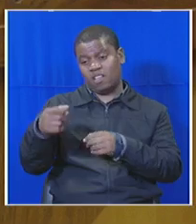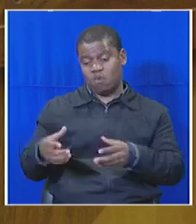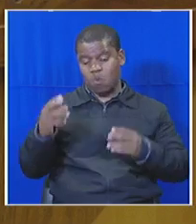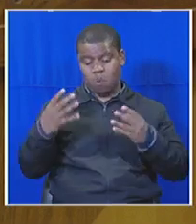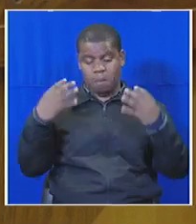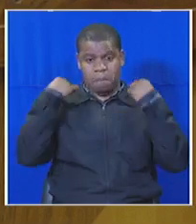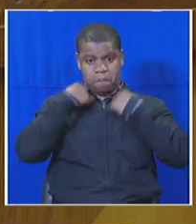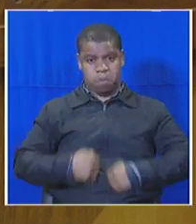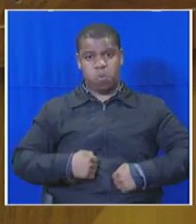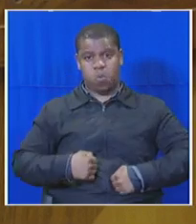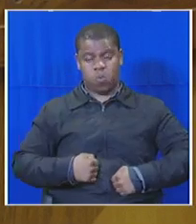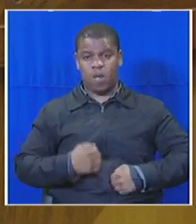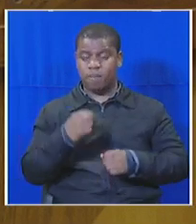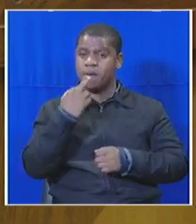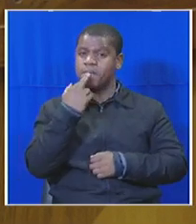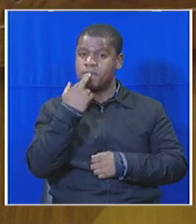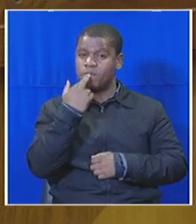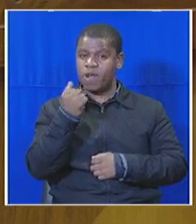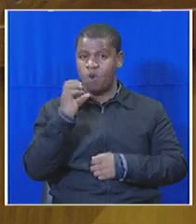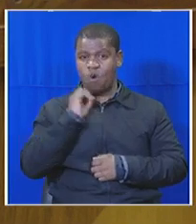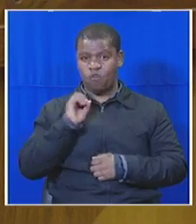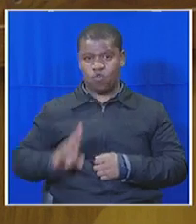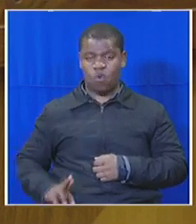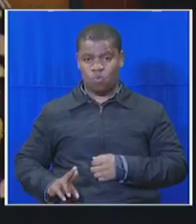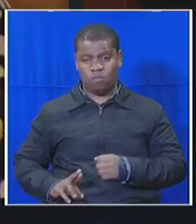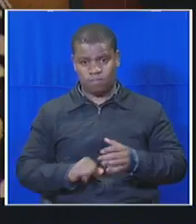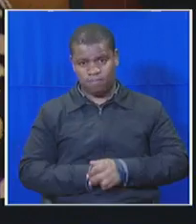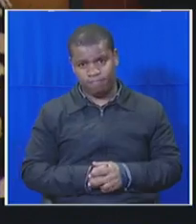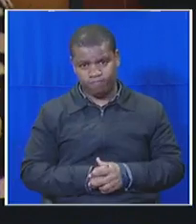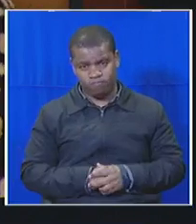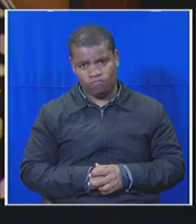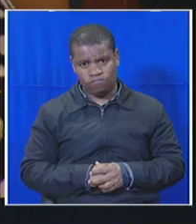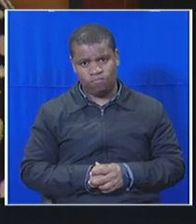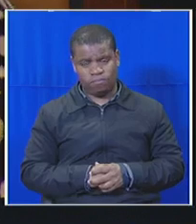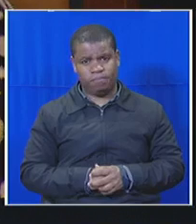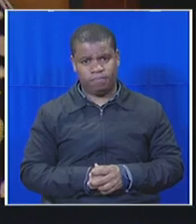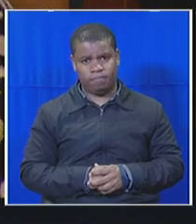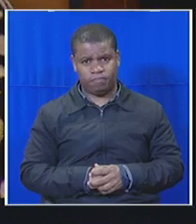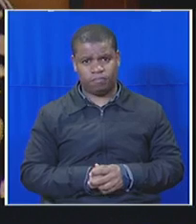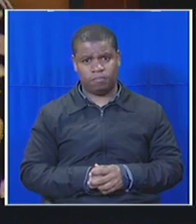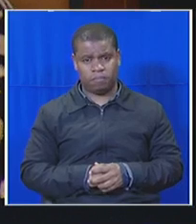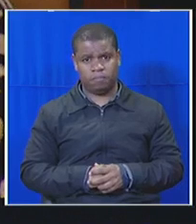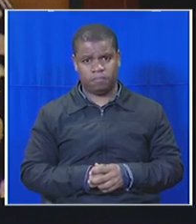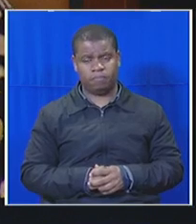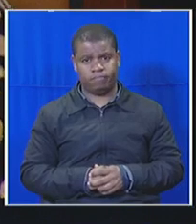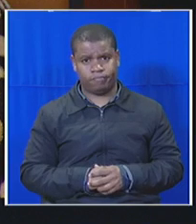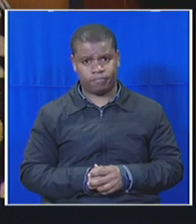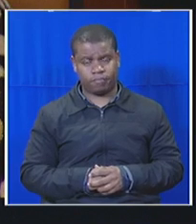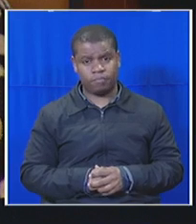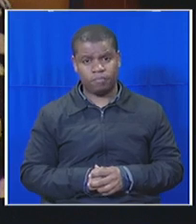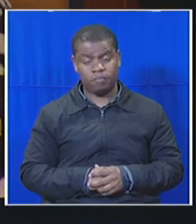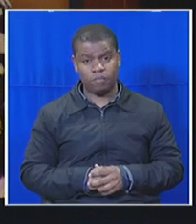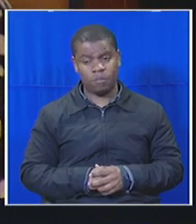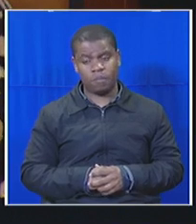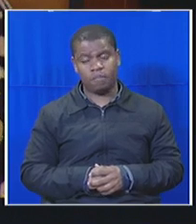Well, honorable member, he is not taking your question. On a point of order, Chair. Order,